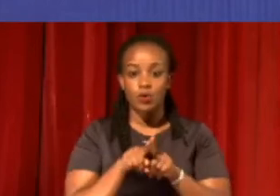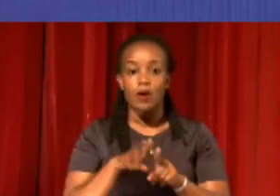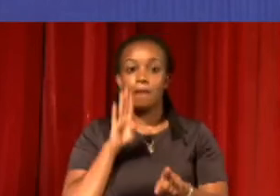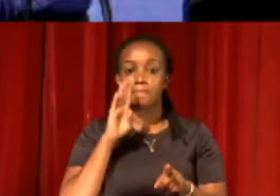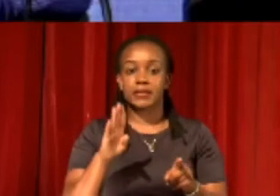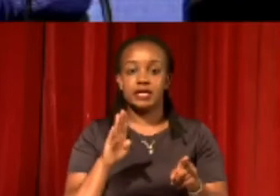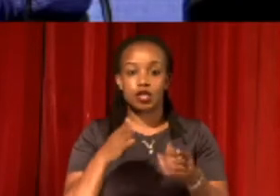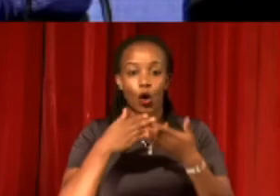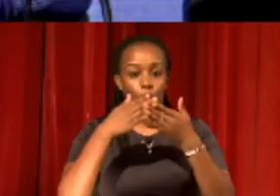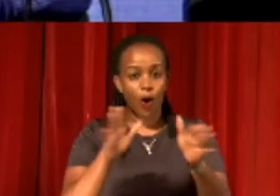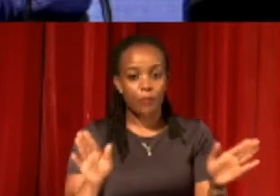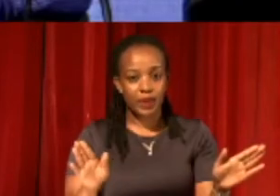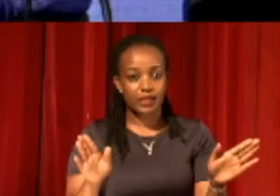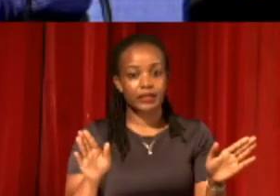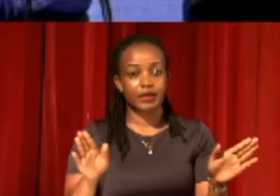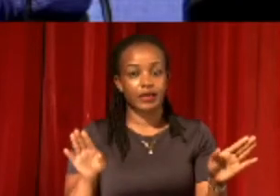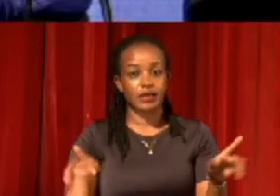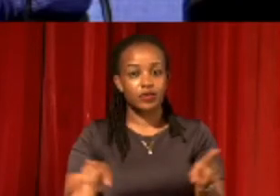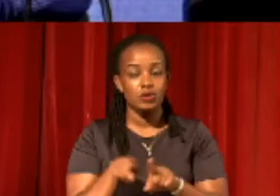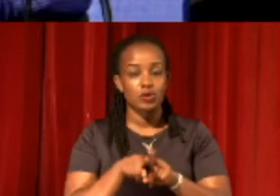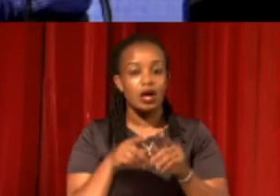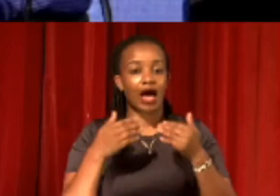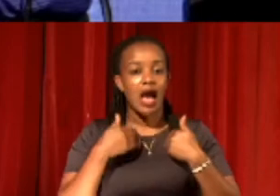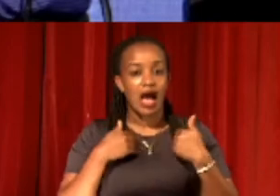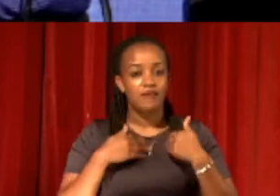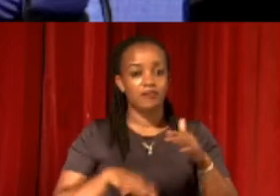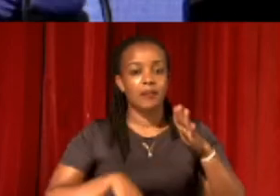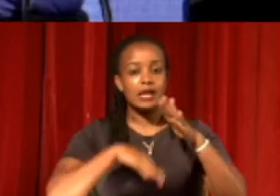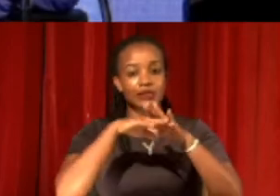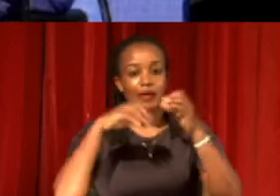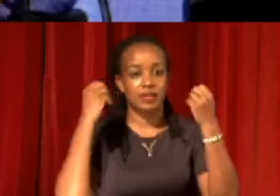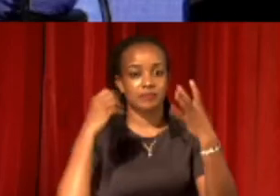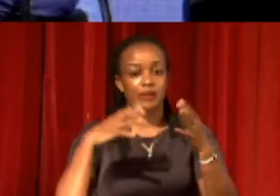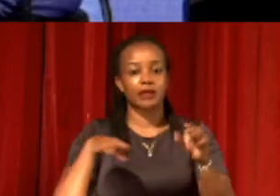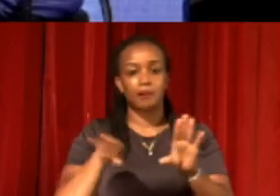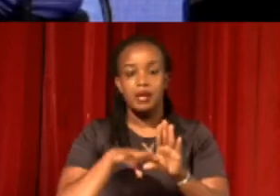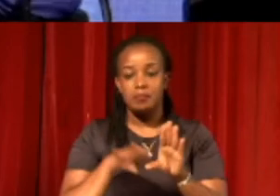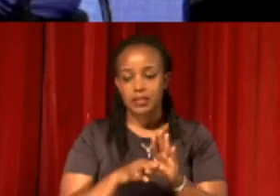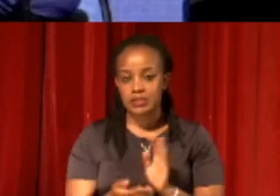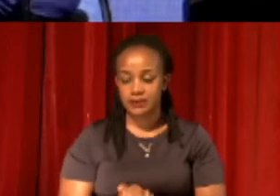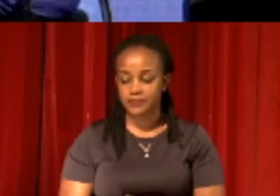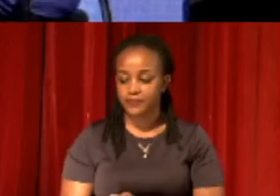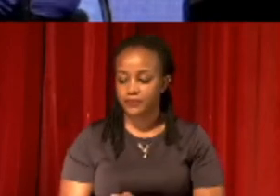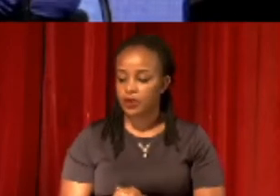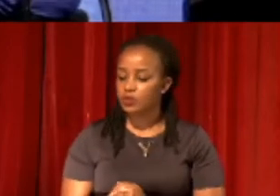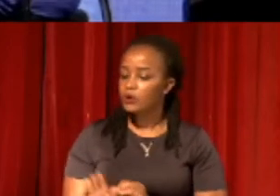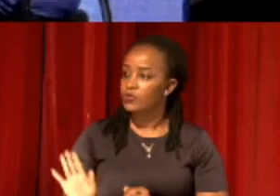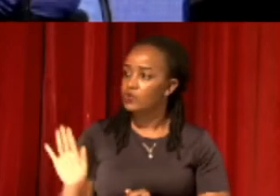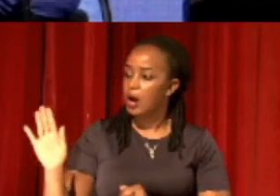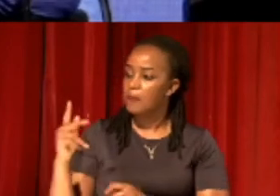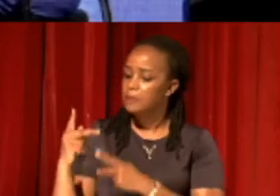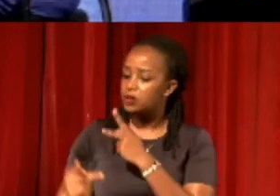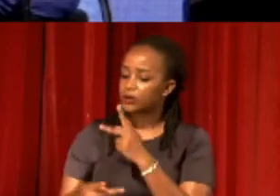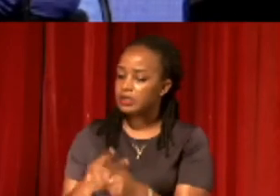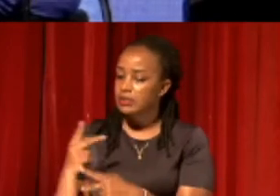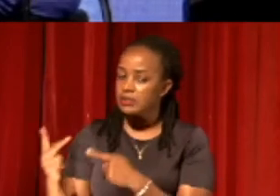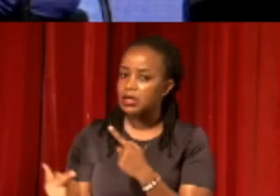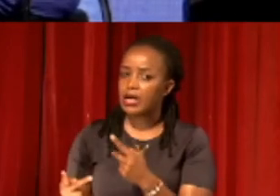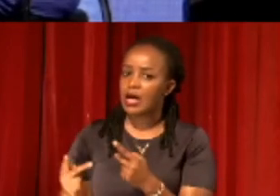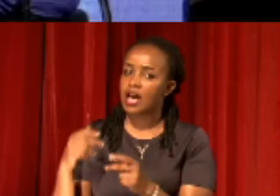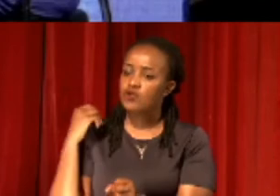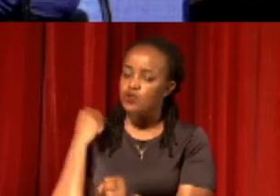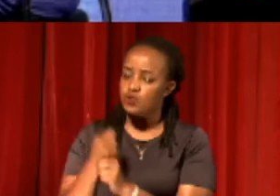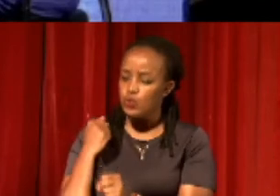possible and to have the maximum impact as possible. Let's talk about your process. Yeah. So are you going to do a call